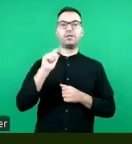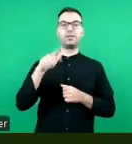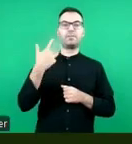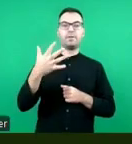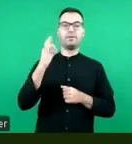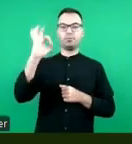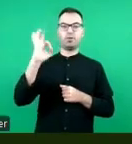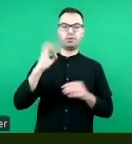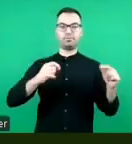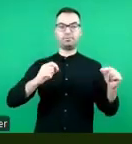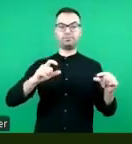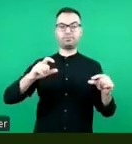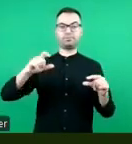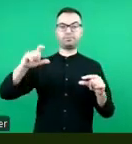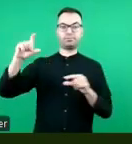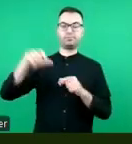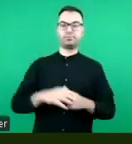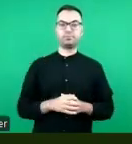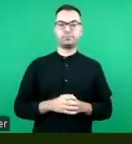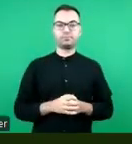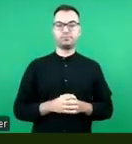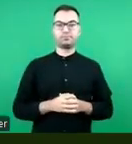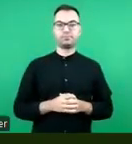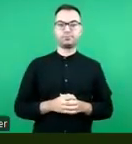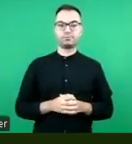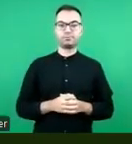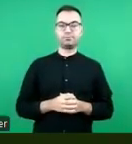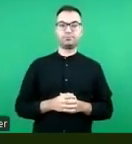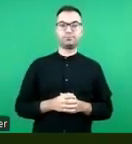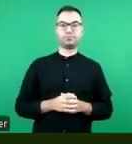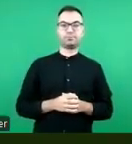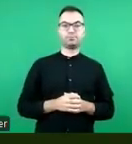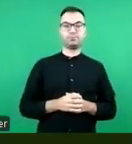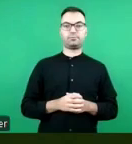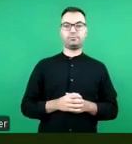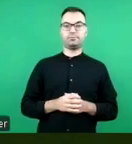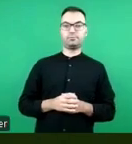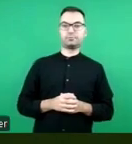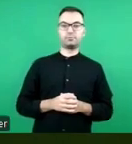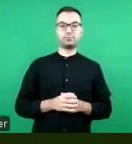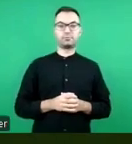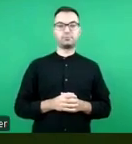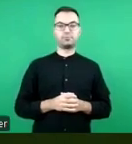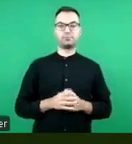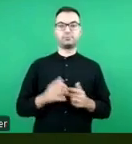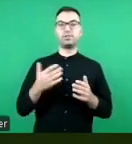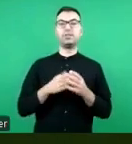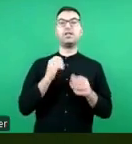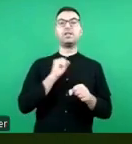1.5% since the last decades. So we have more